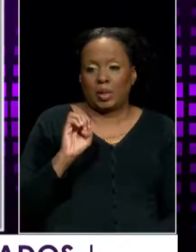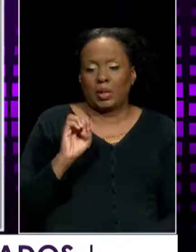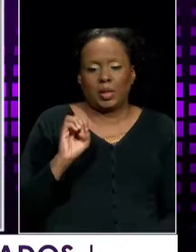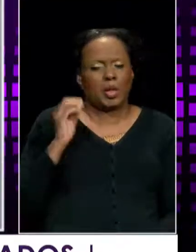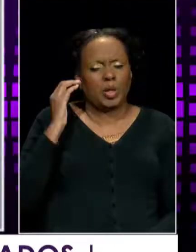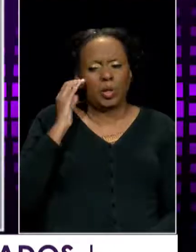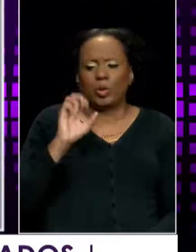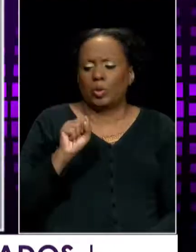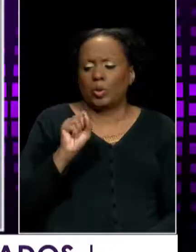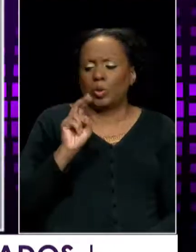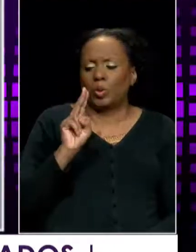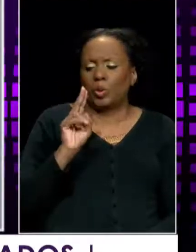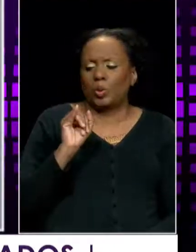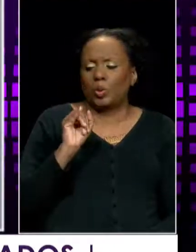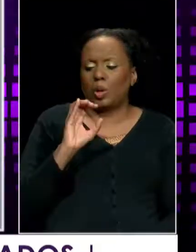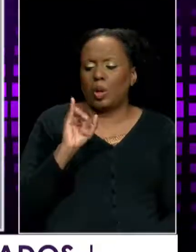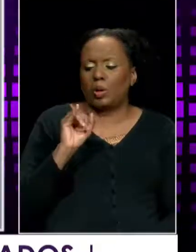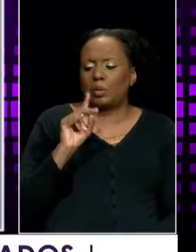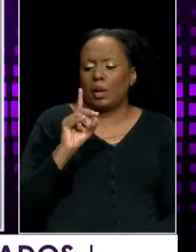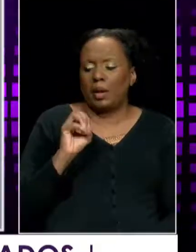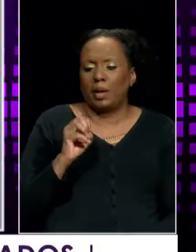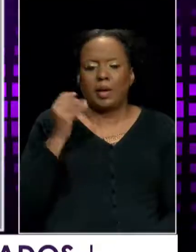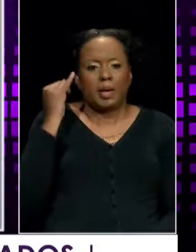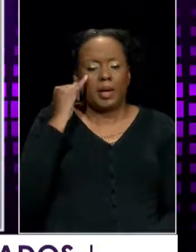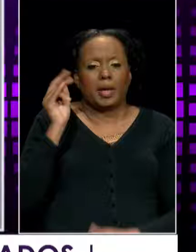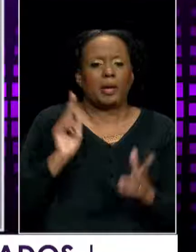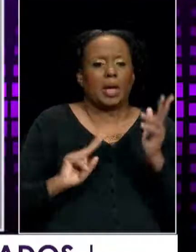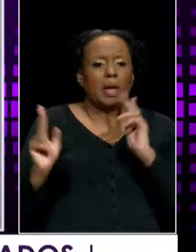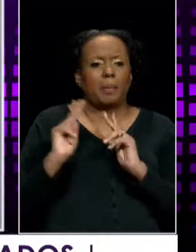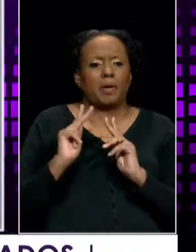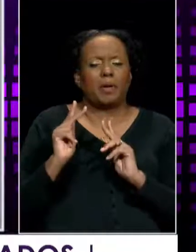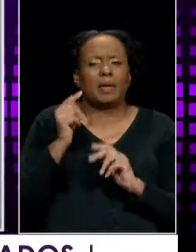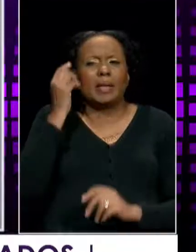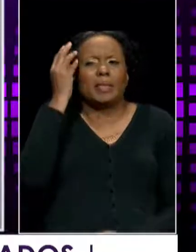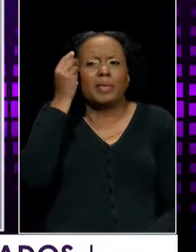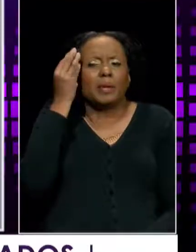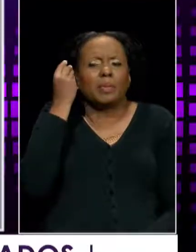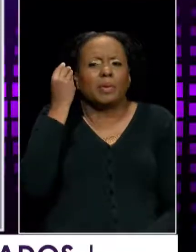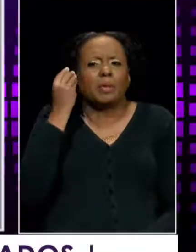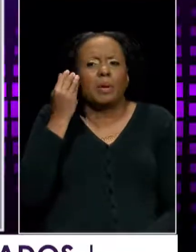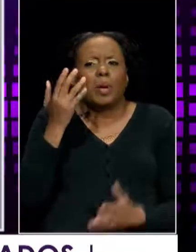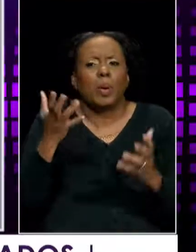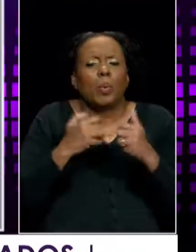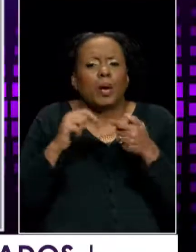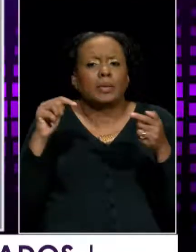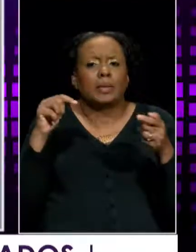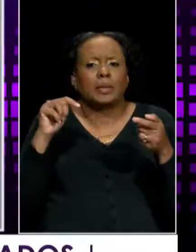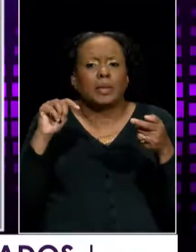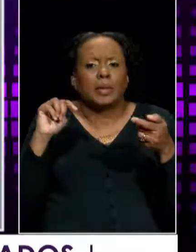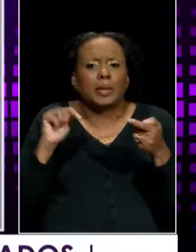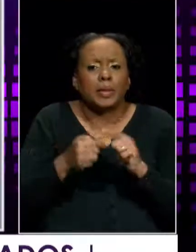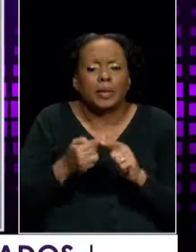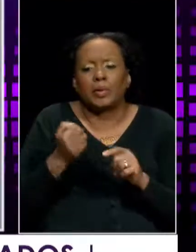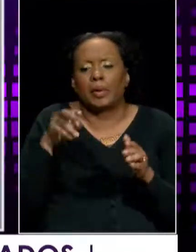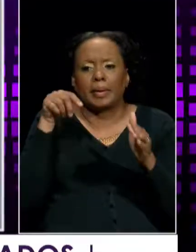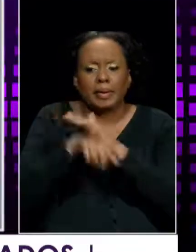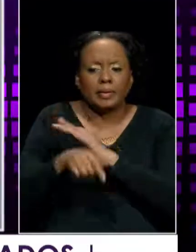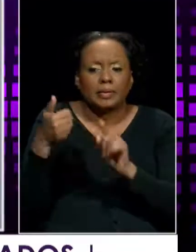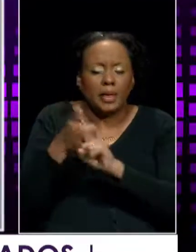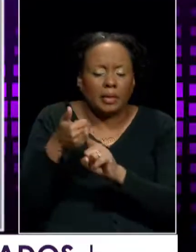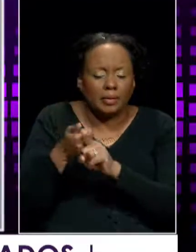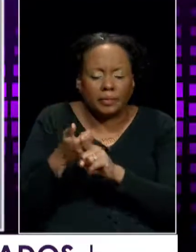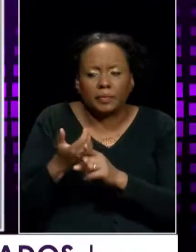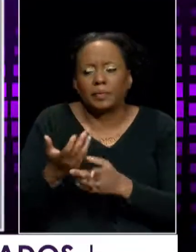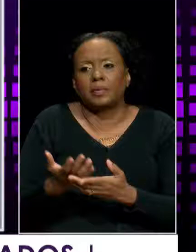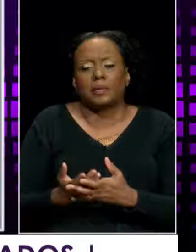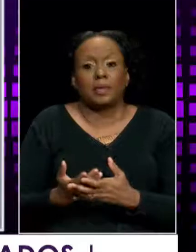health hotlines, as it relates to young people in abusive situations. Who can I run to? So that's just a bit of statistics